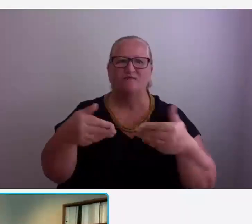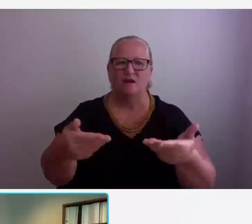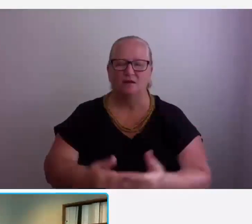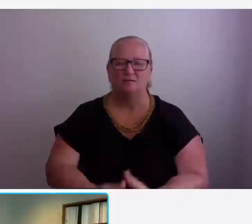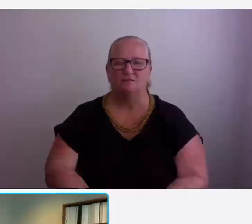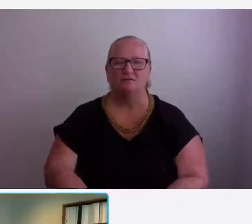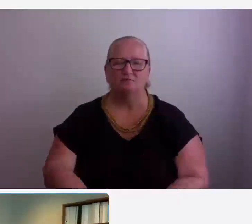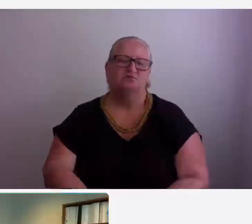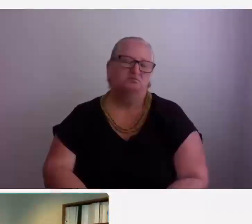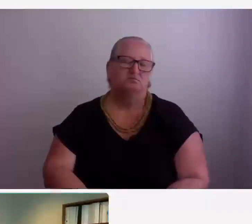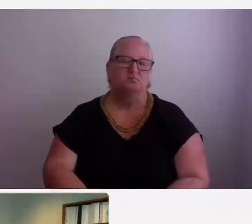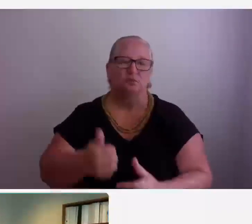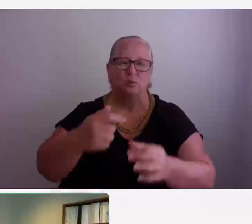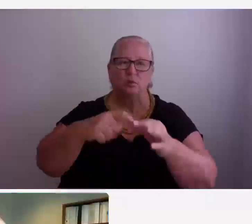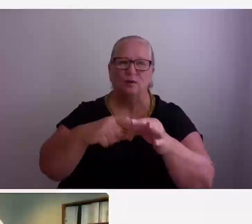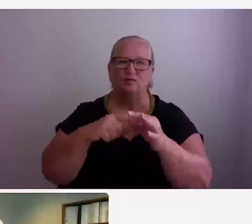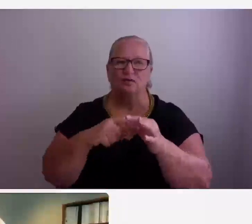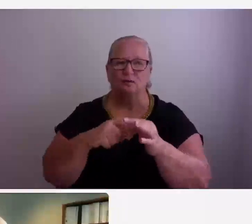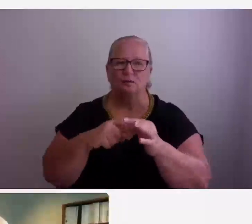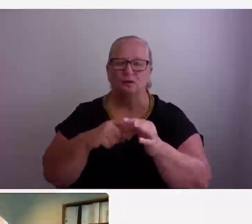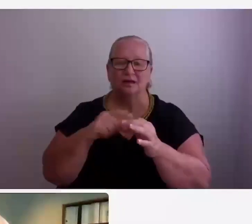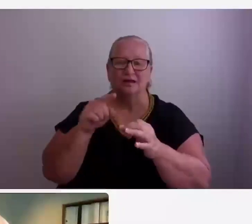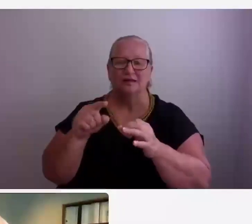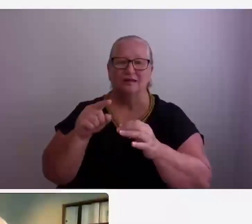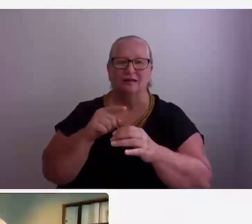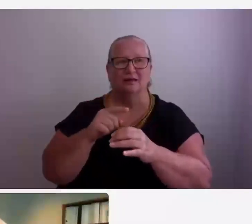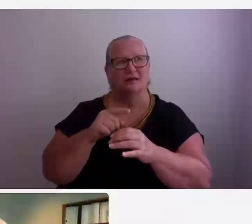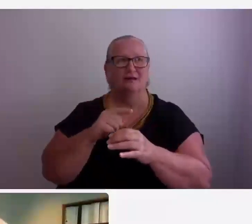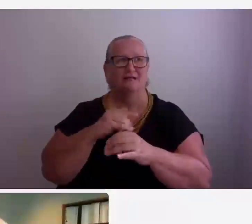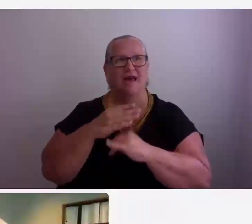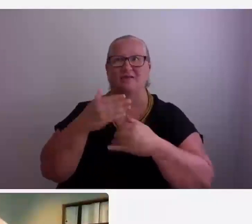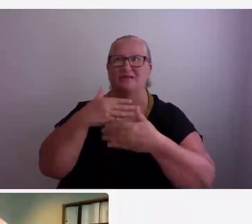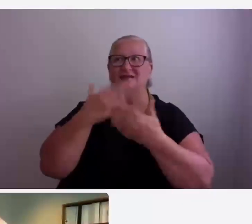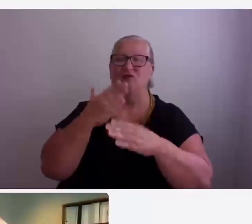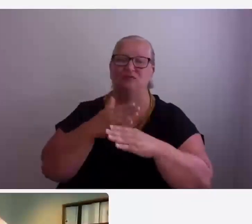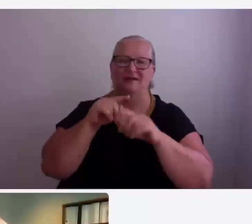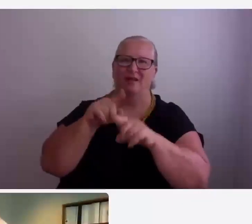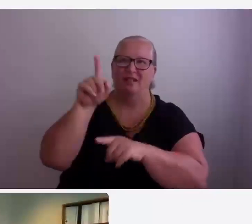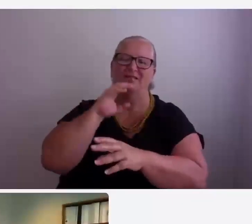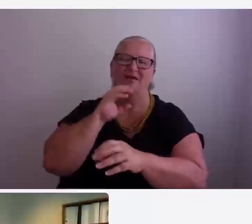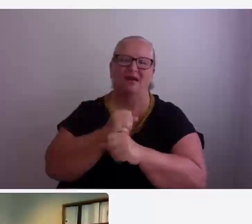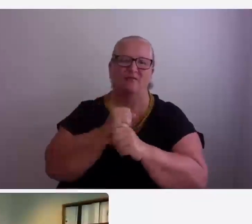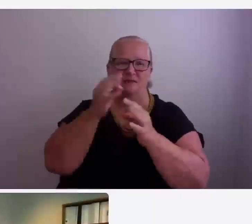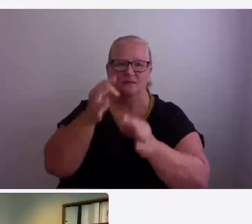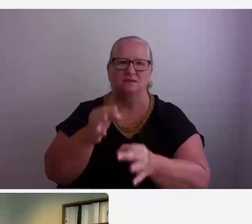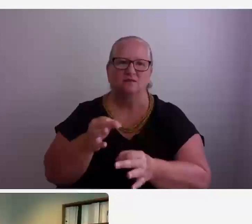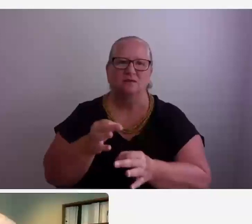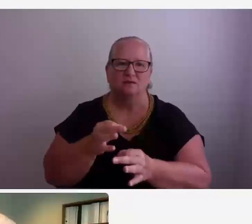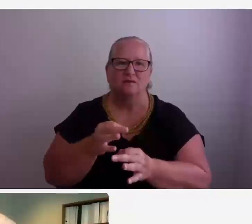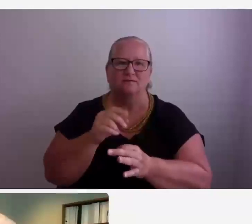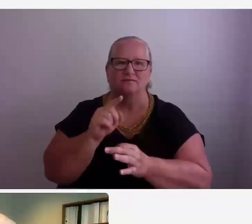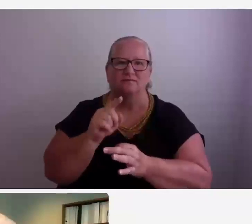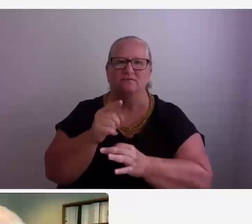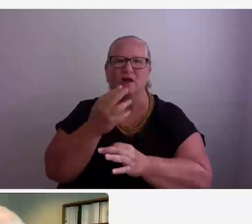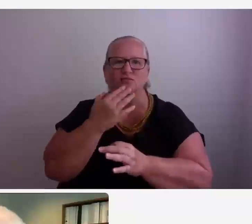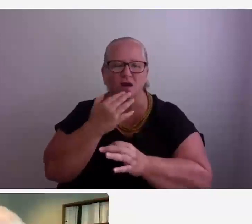Look, that's a good question. At the end of the day, that's a government decision. One would expect that price and assessment